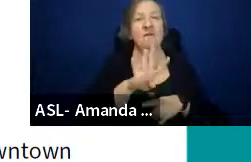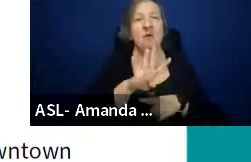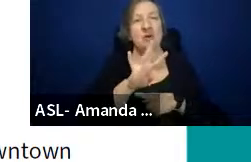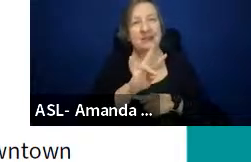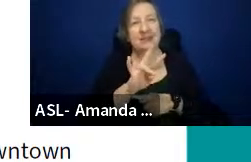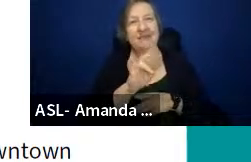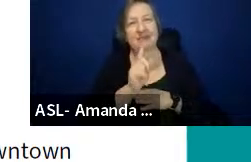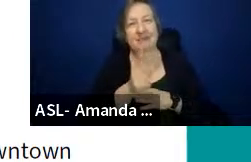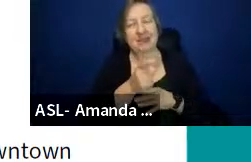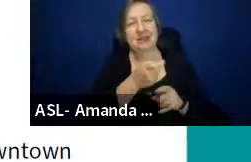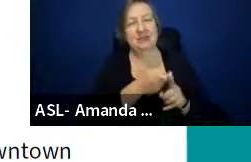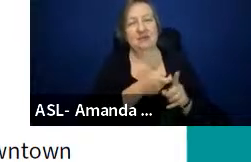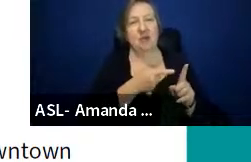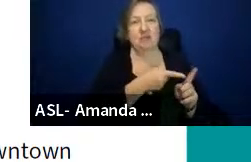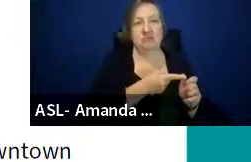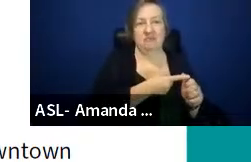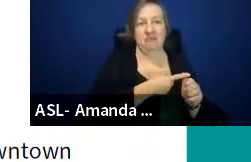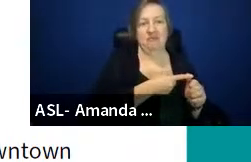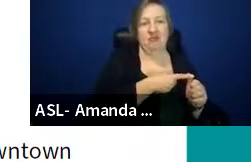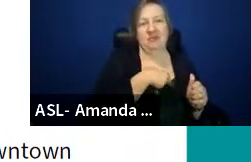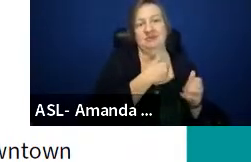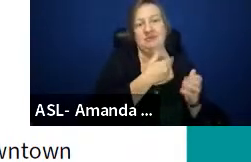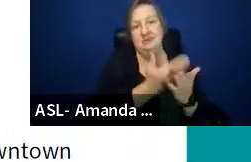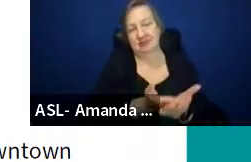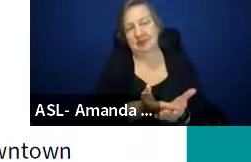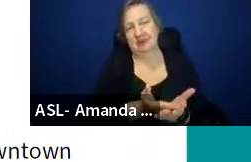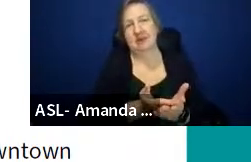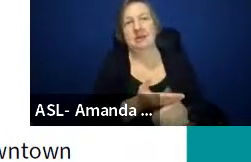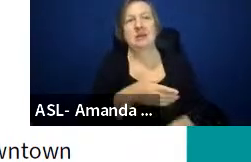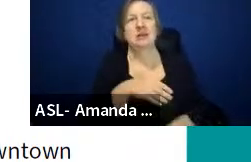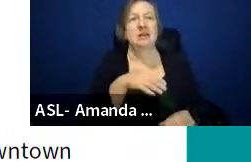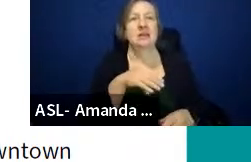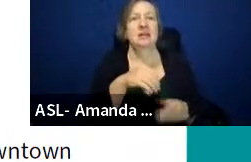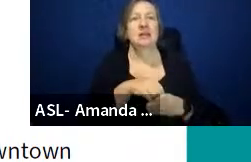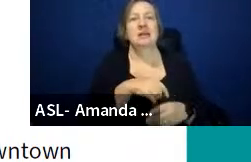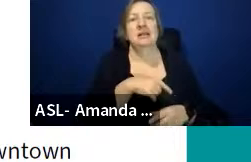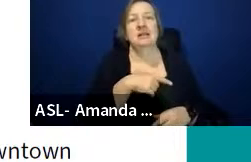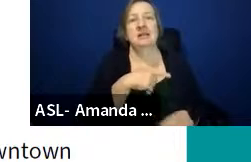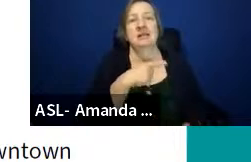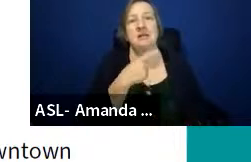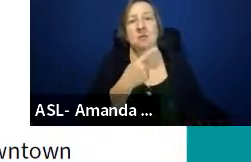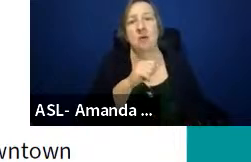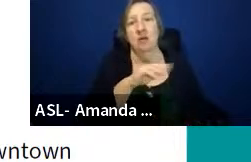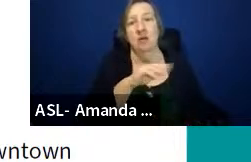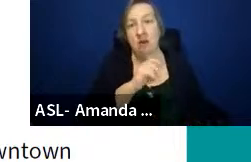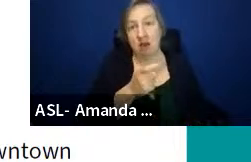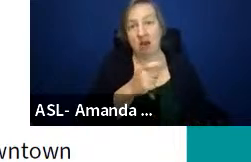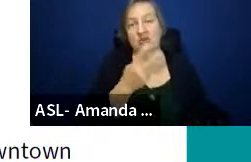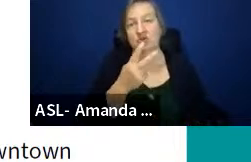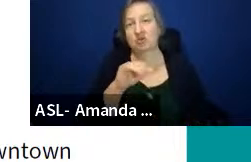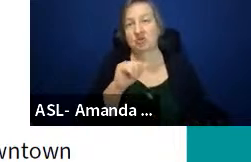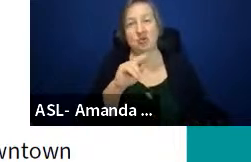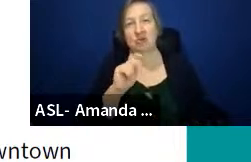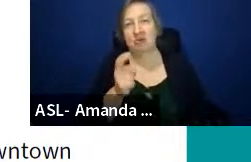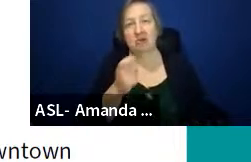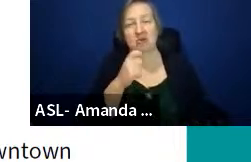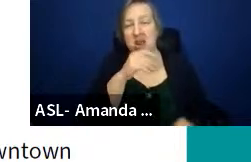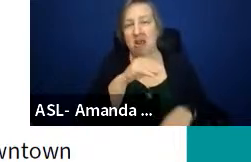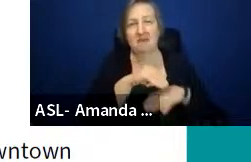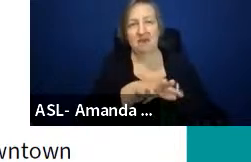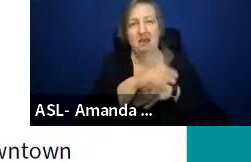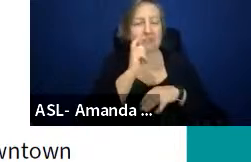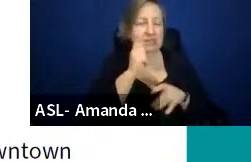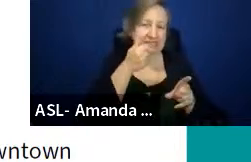between that origin and destination pair. In both the 1-aux and 2-aux, it does not impact the travel time because it's on its own